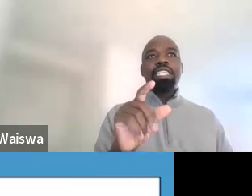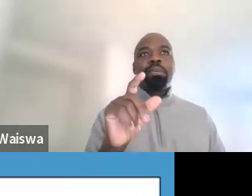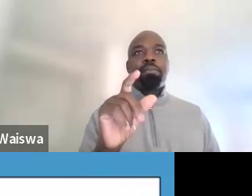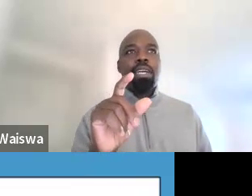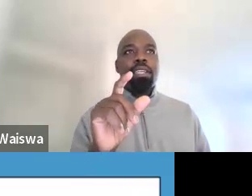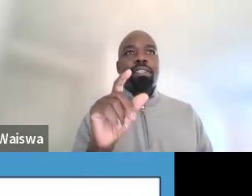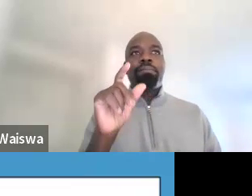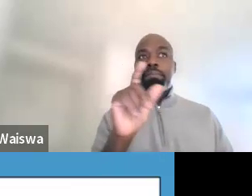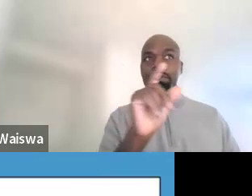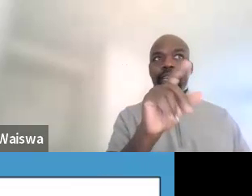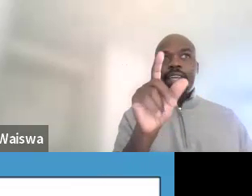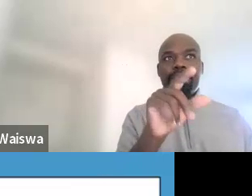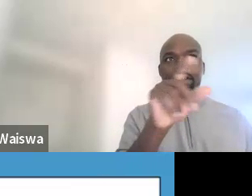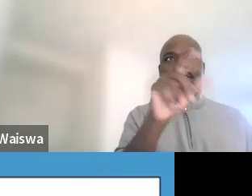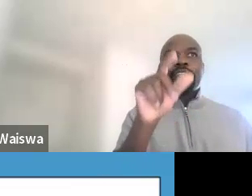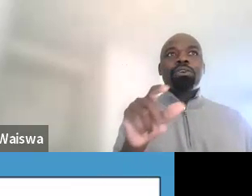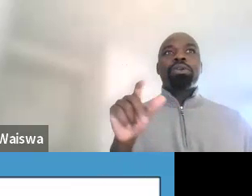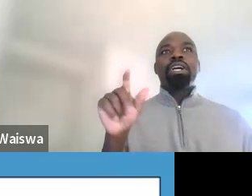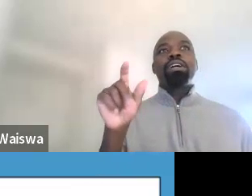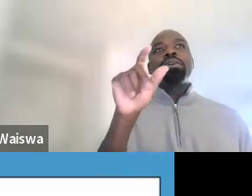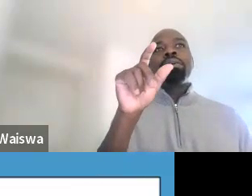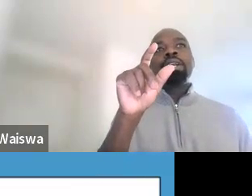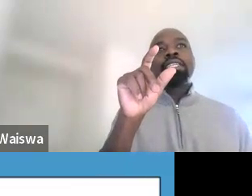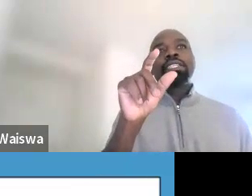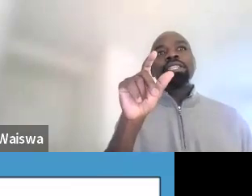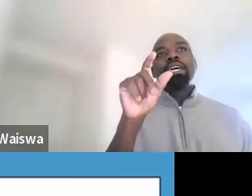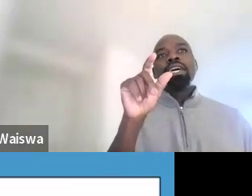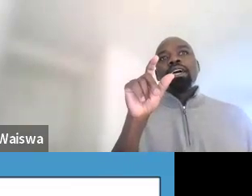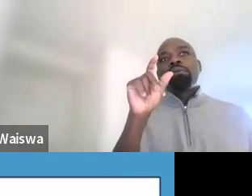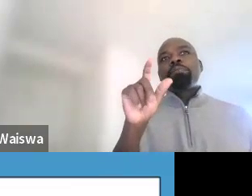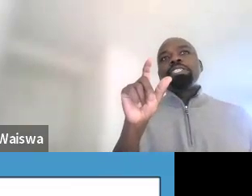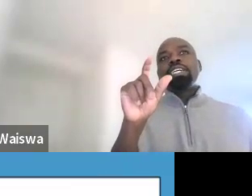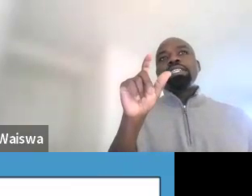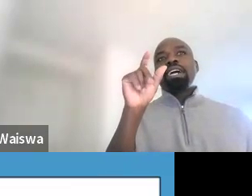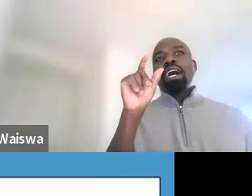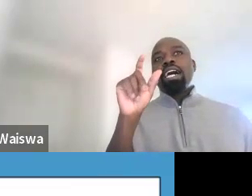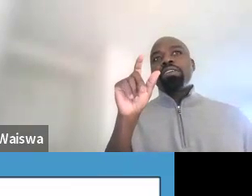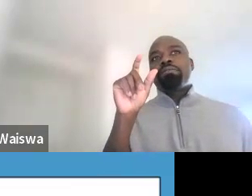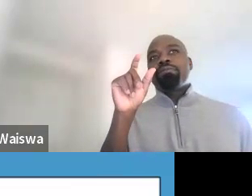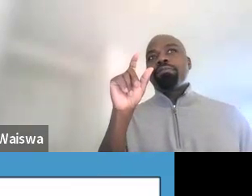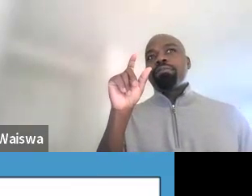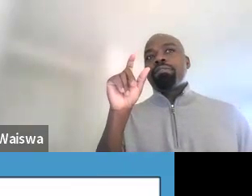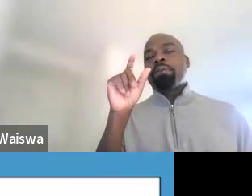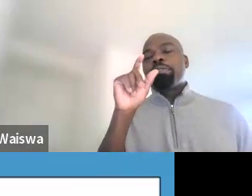society engagement mechanism, you can insert your own organization representing